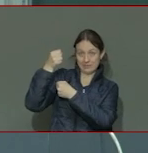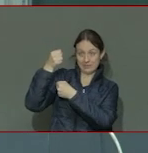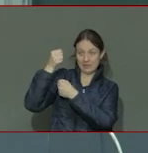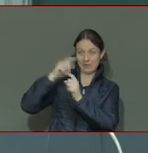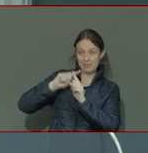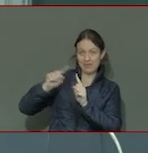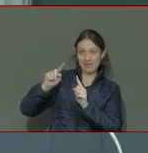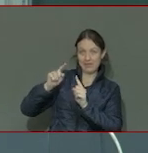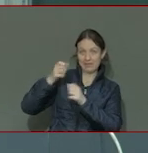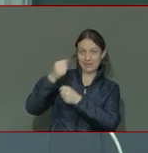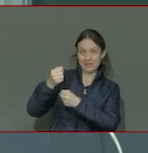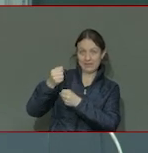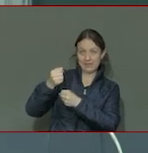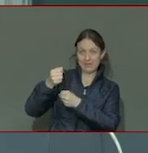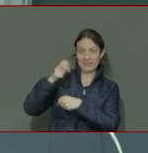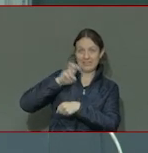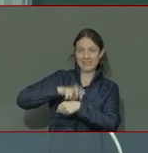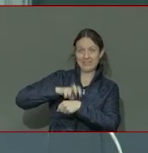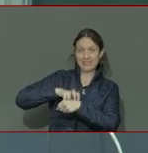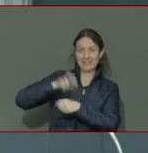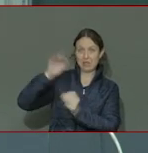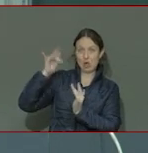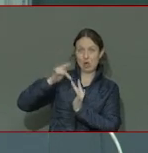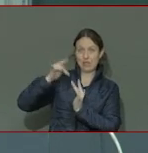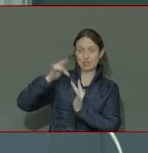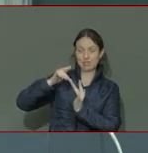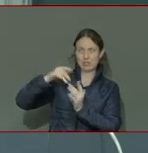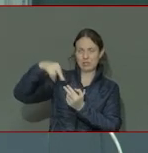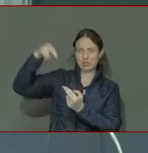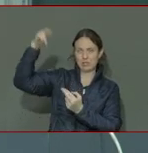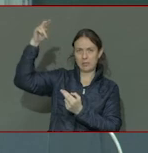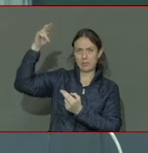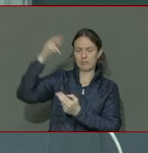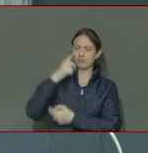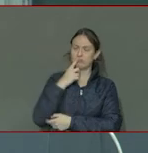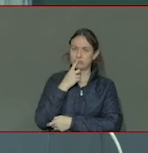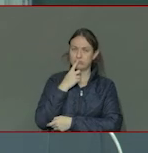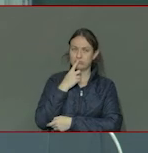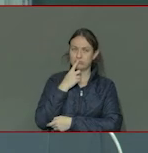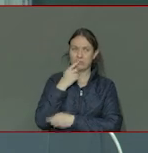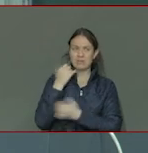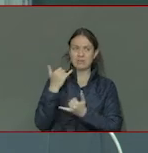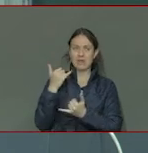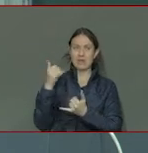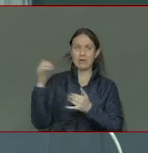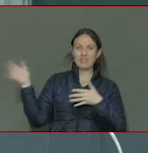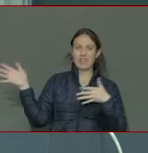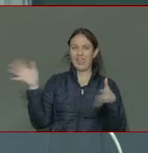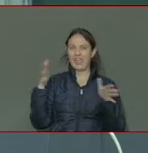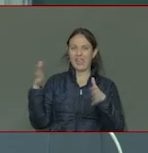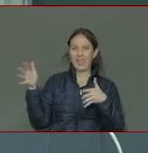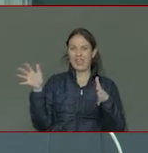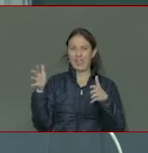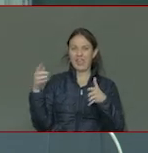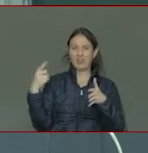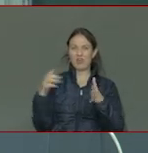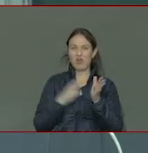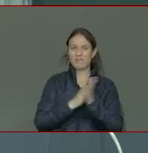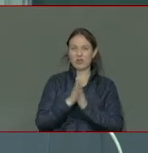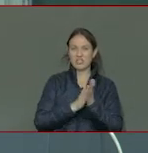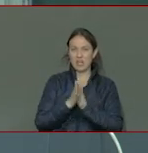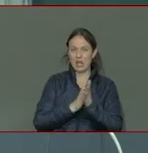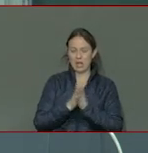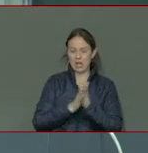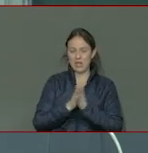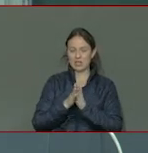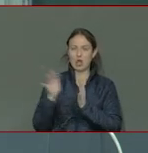the cable. So that's contact. He must scratch against the air to get the friction. That's